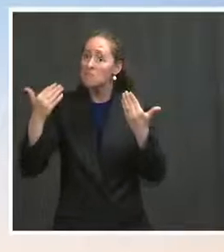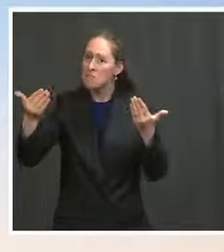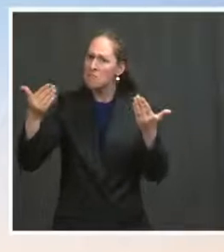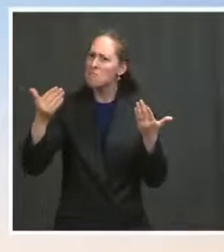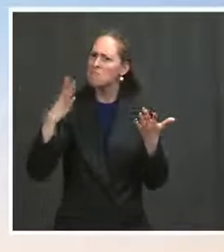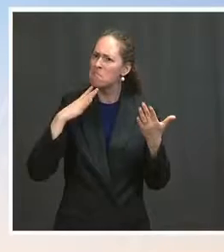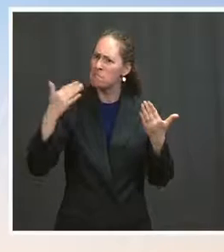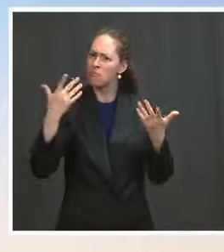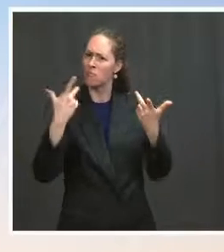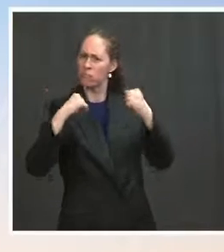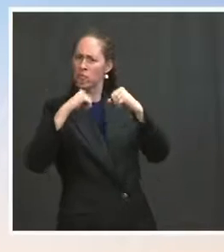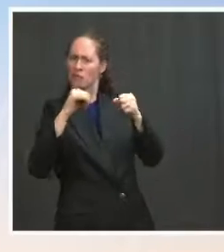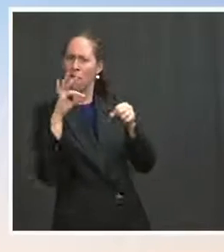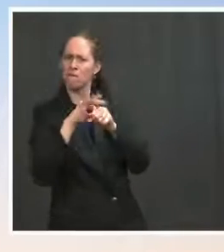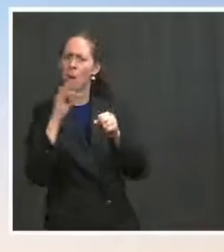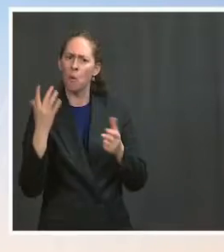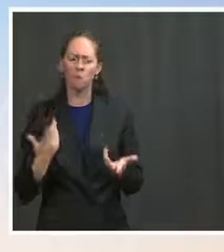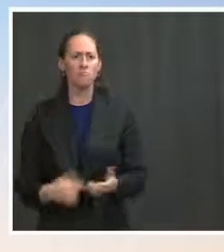across the country. Go ahead.